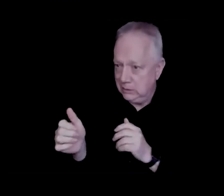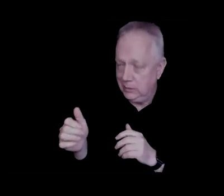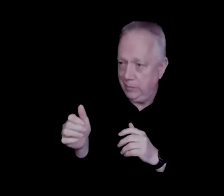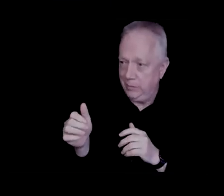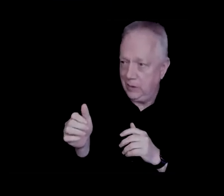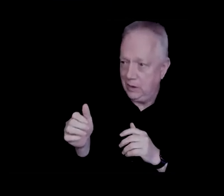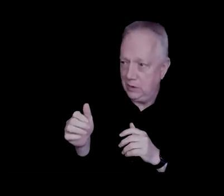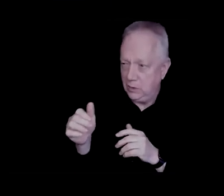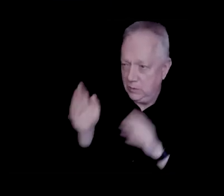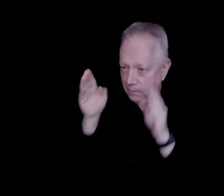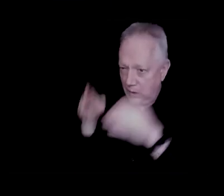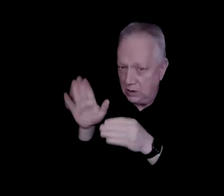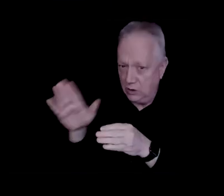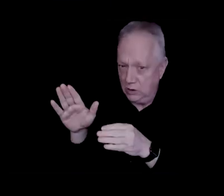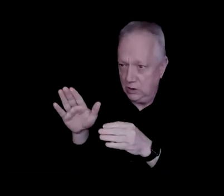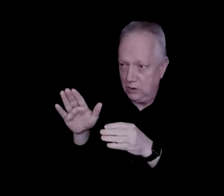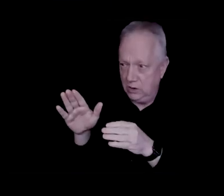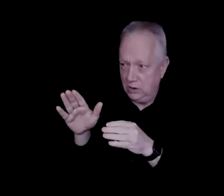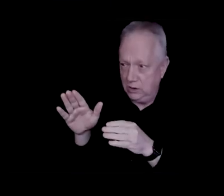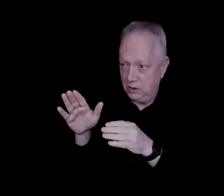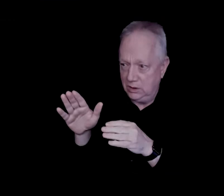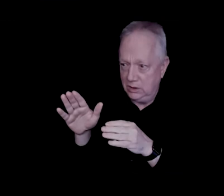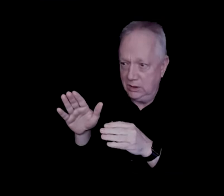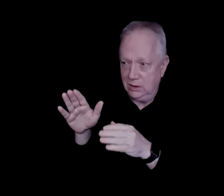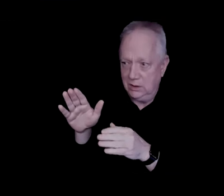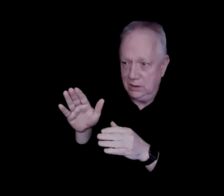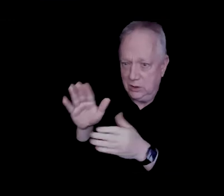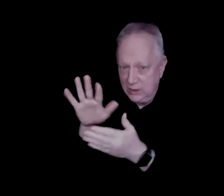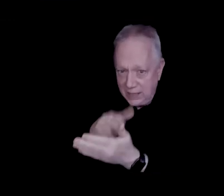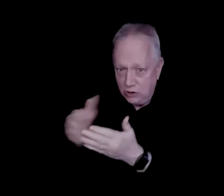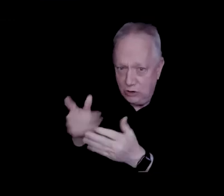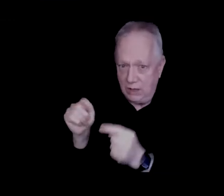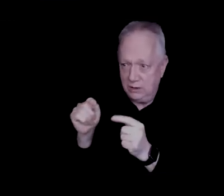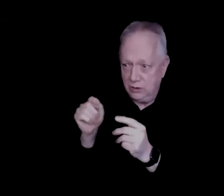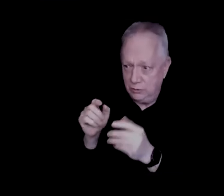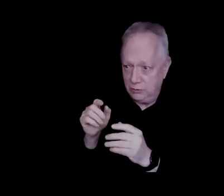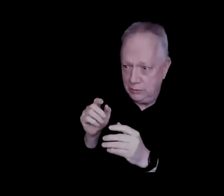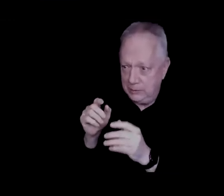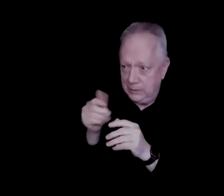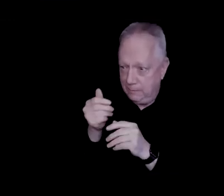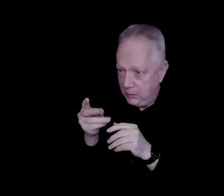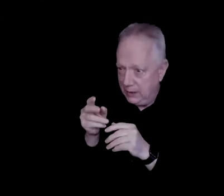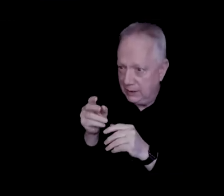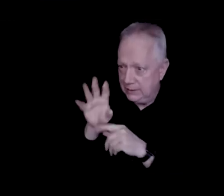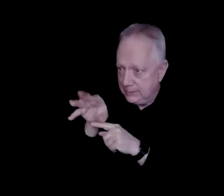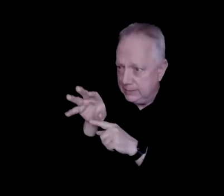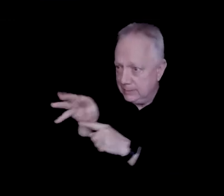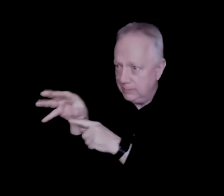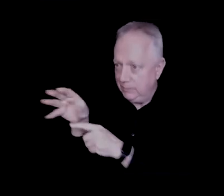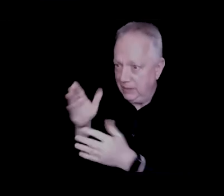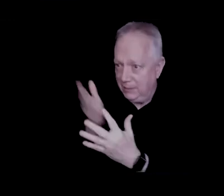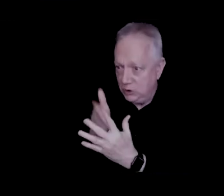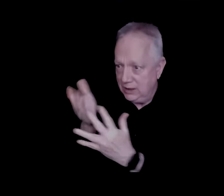to focus on her schedule and try to do some few things when she had some